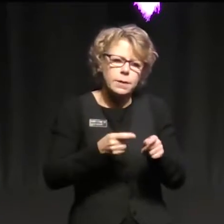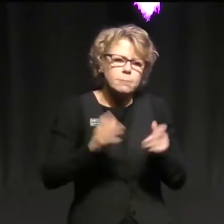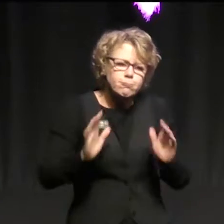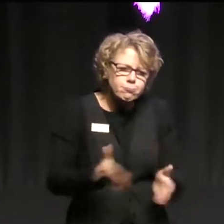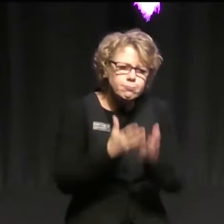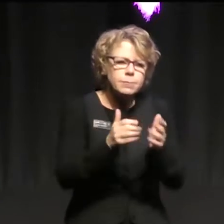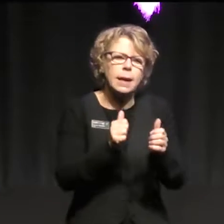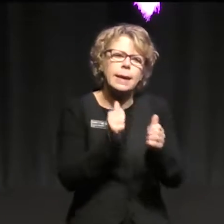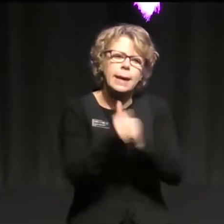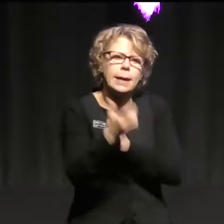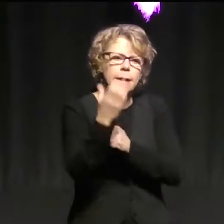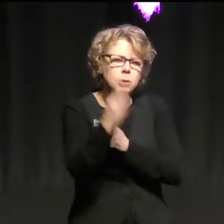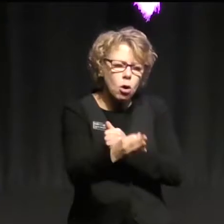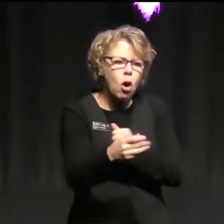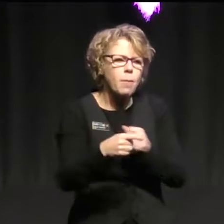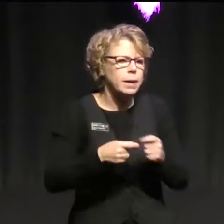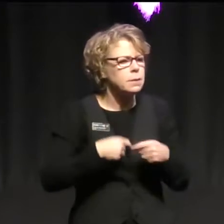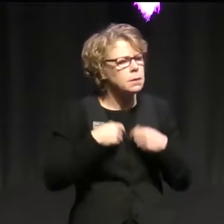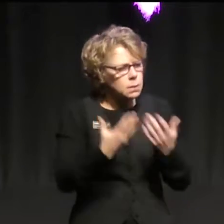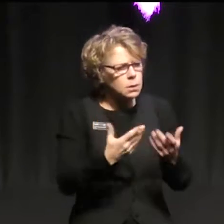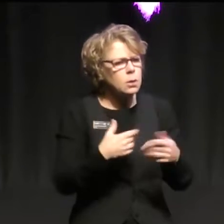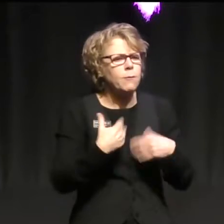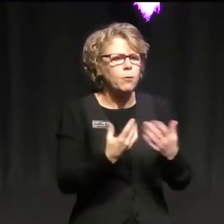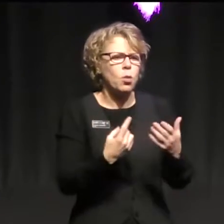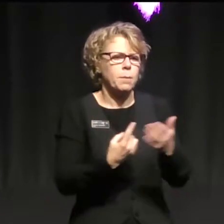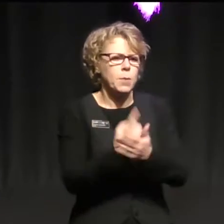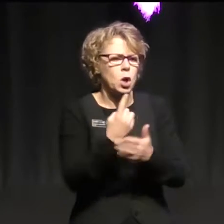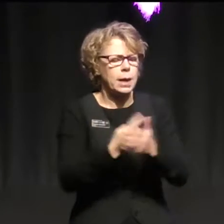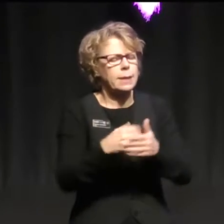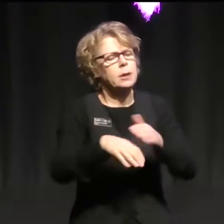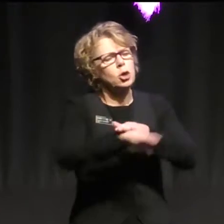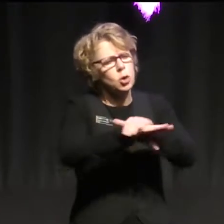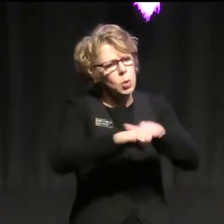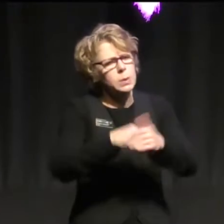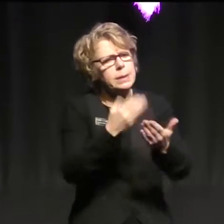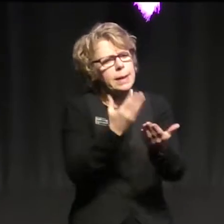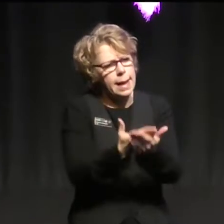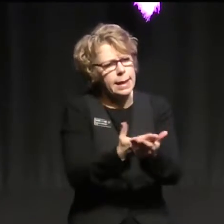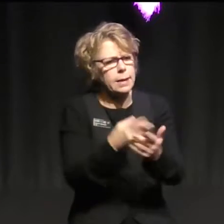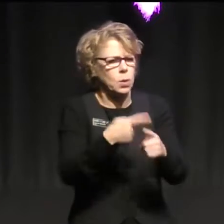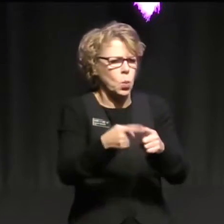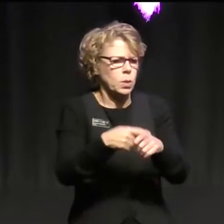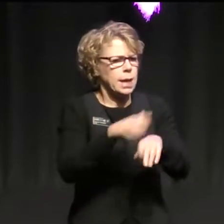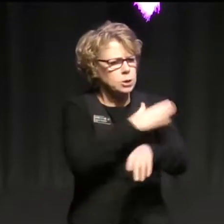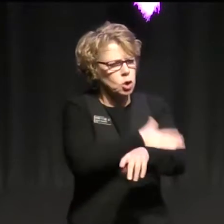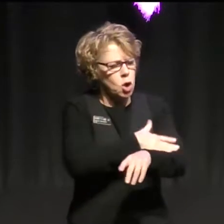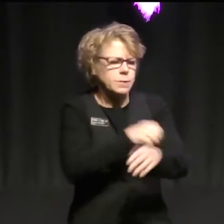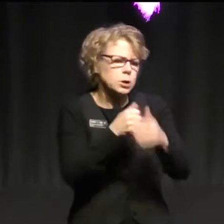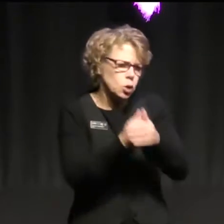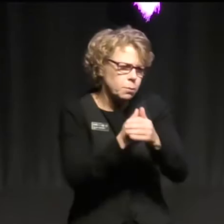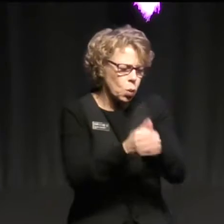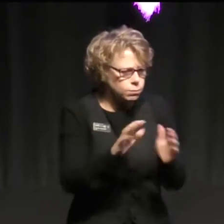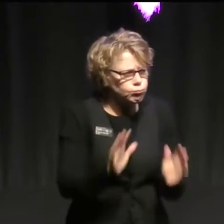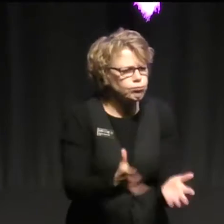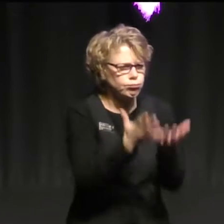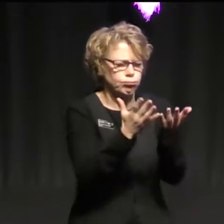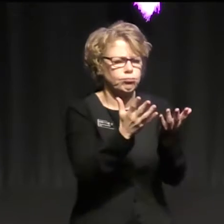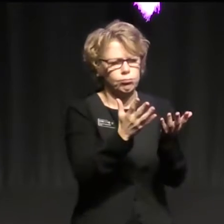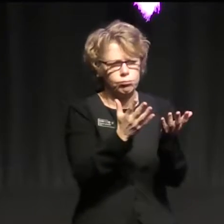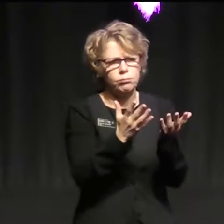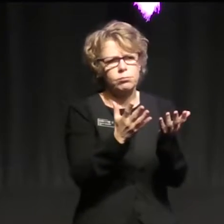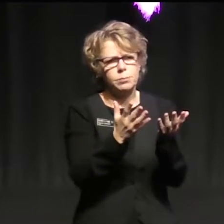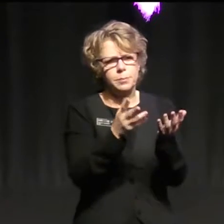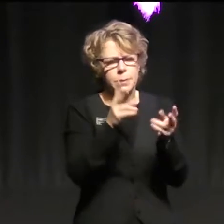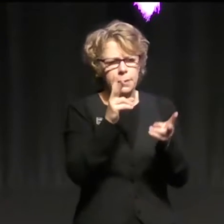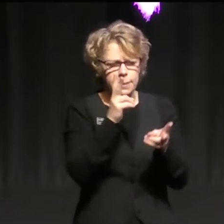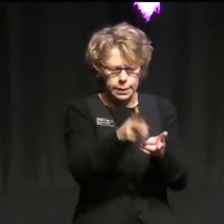and capabilities, giving them access to basic support services is an empowering process. That's